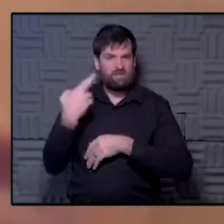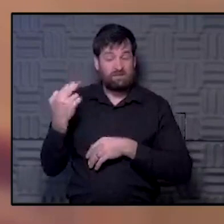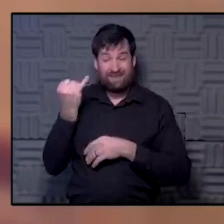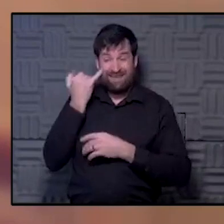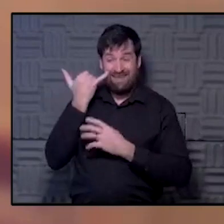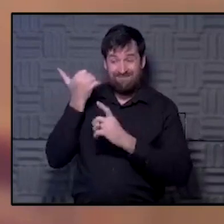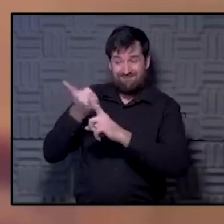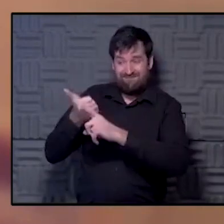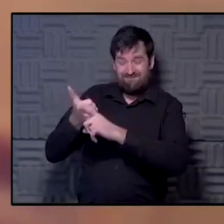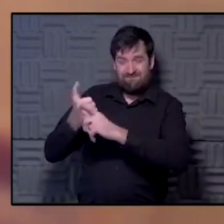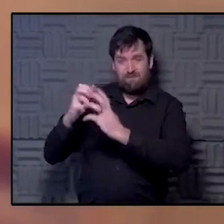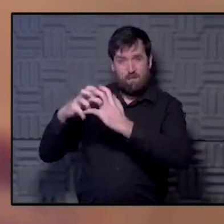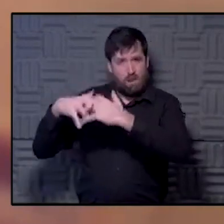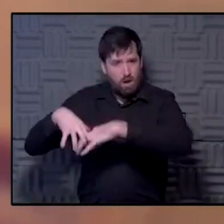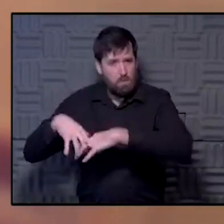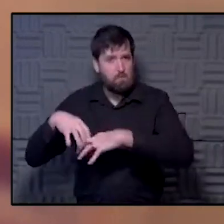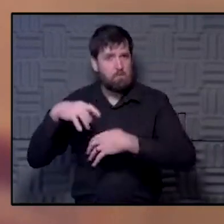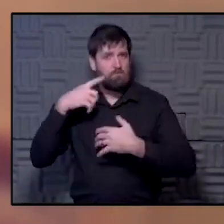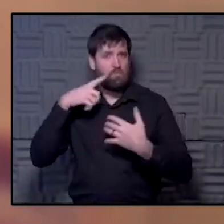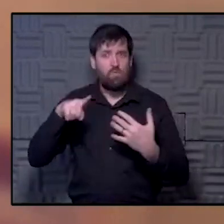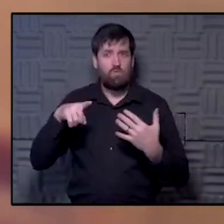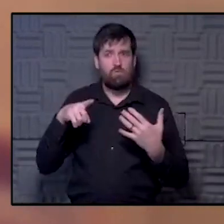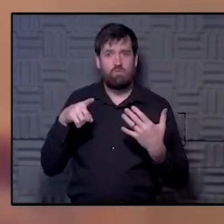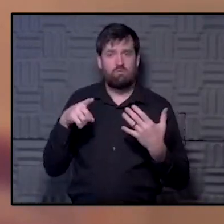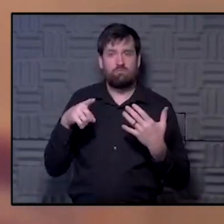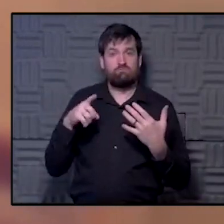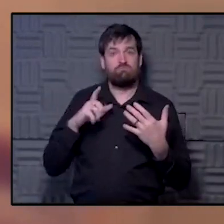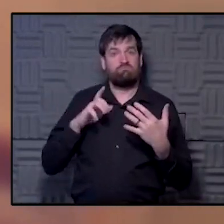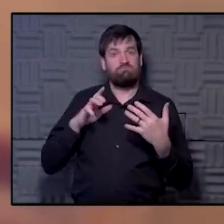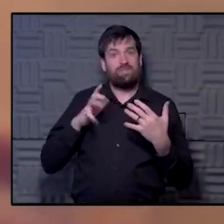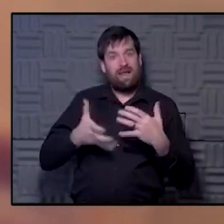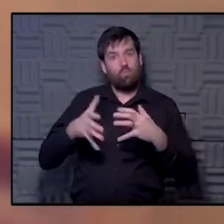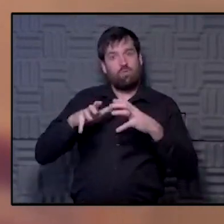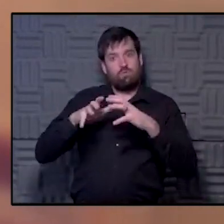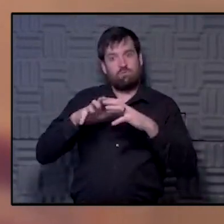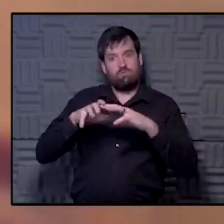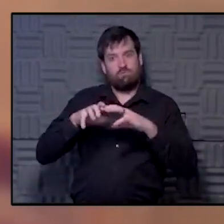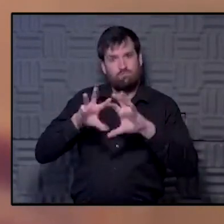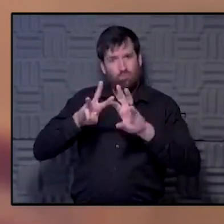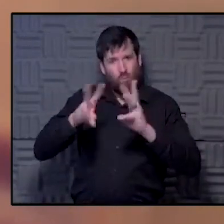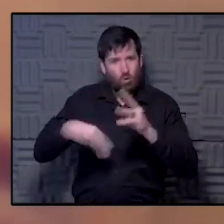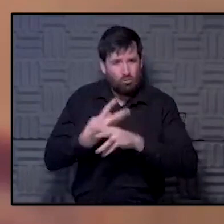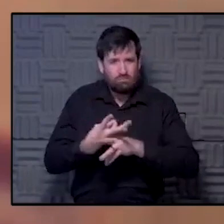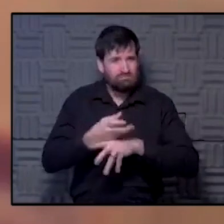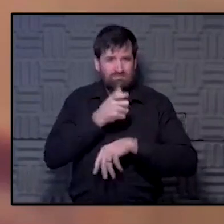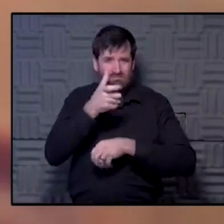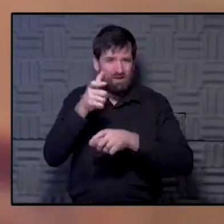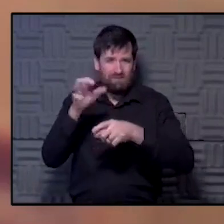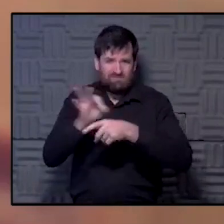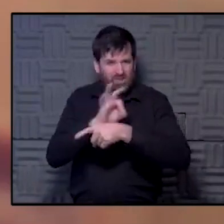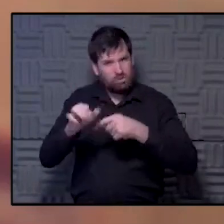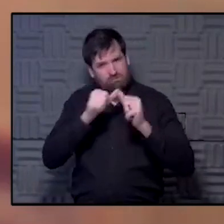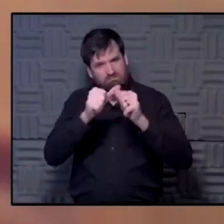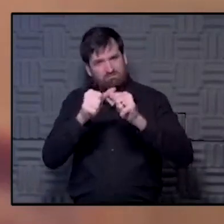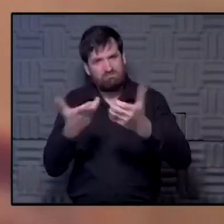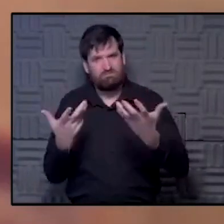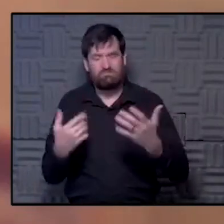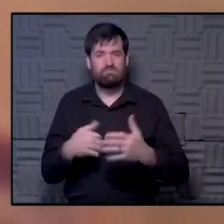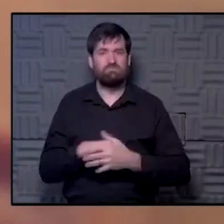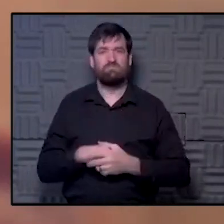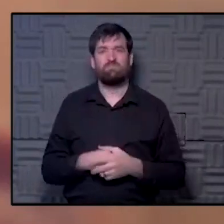down for really, our society not functioning properly. And, that's a